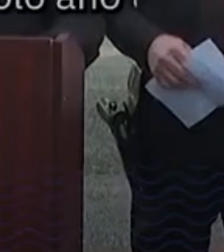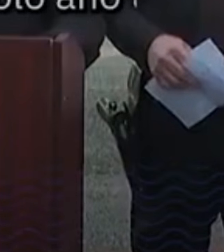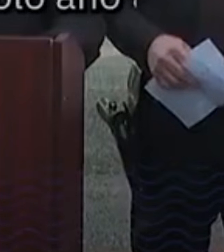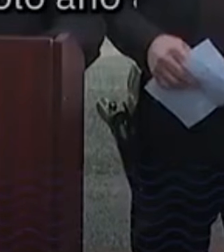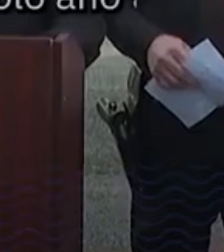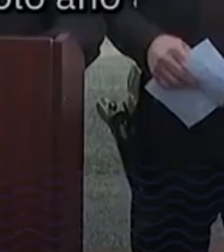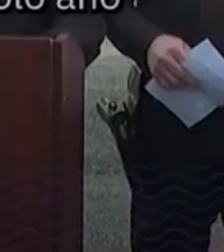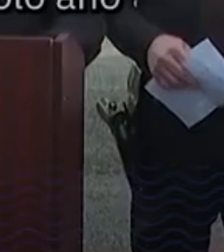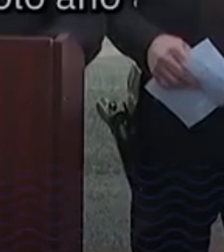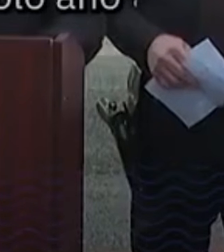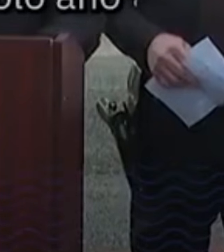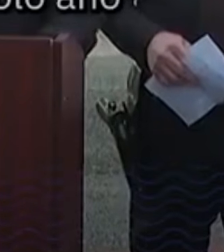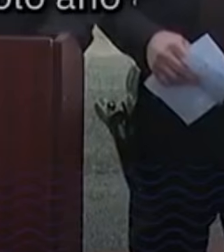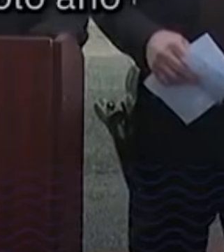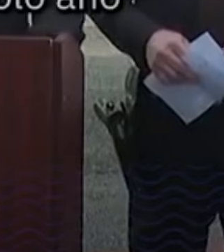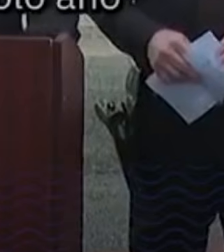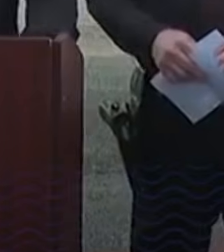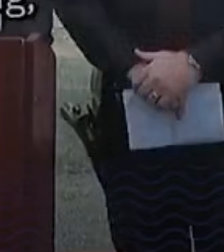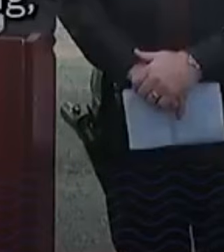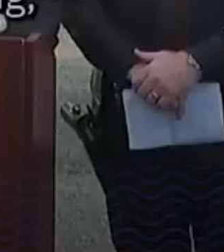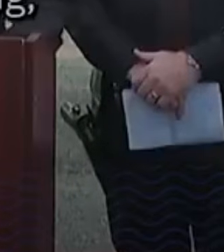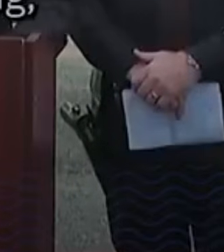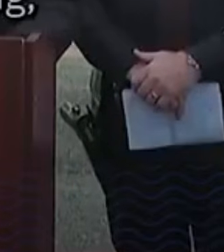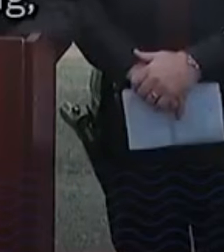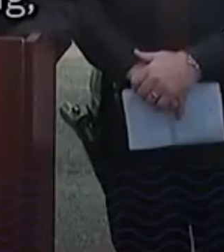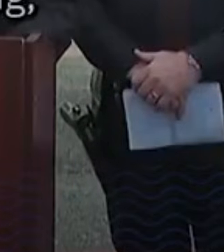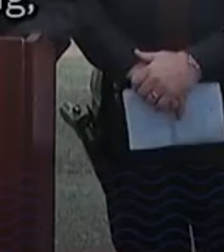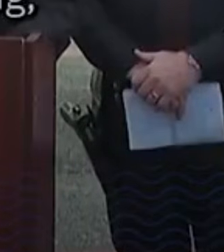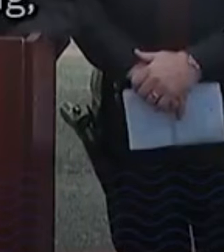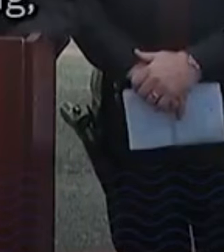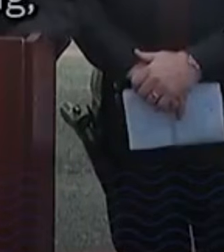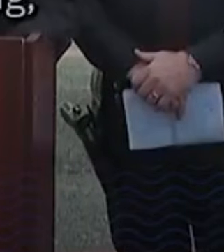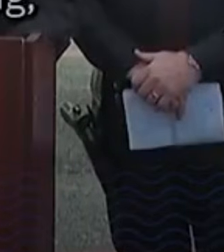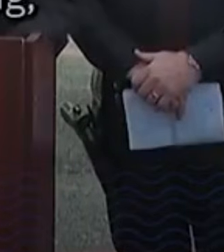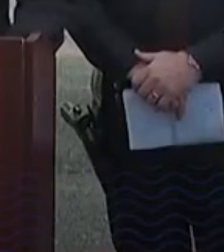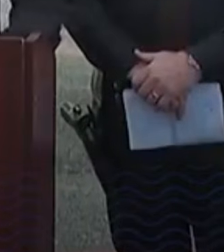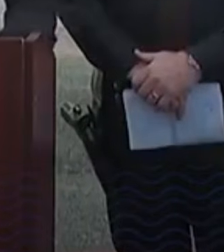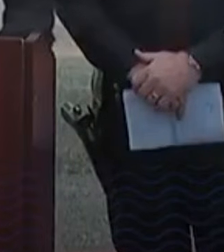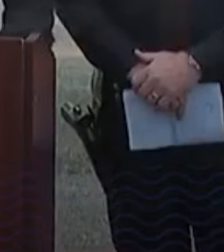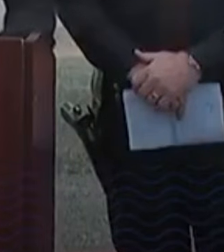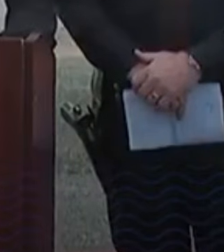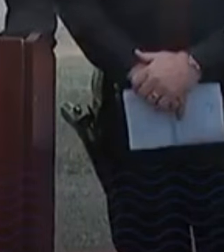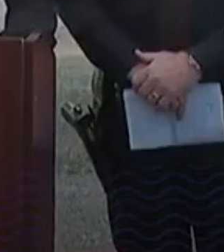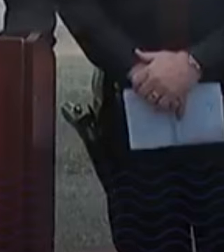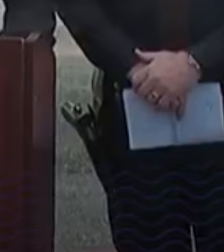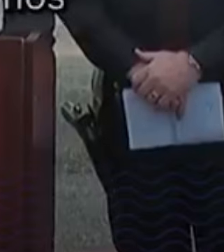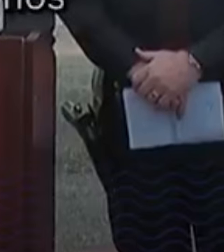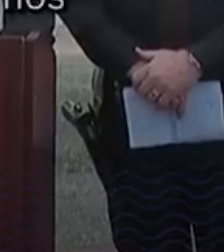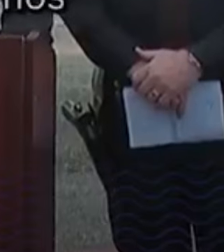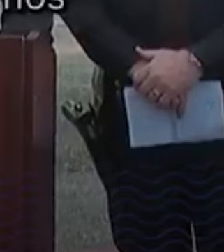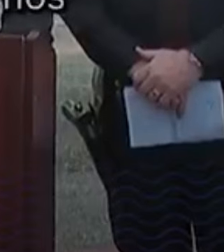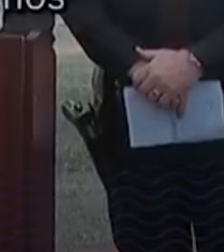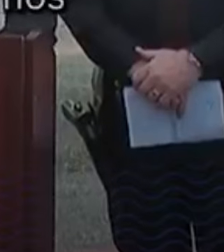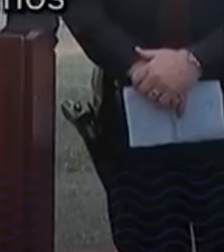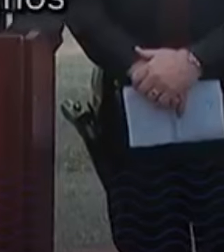10 FBI captures in 1 year alone. And just to tell you how bad of a guy Ryan Wedding is, he went from an Olympic snowboarder to